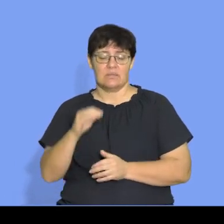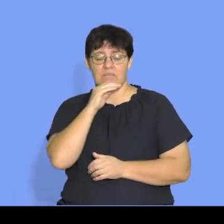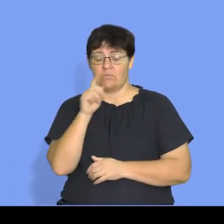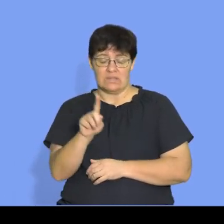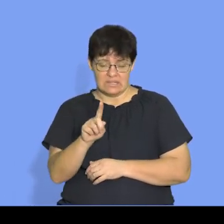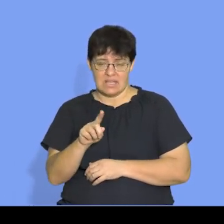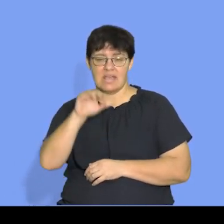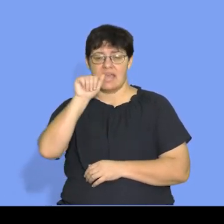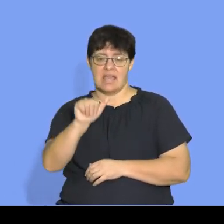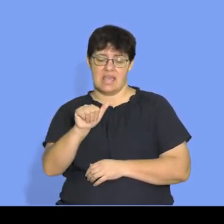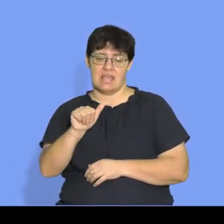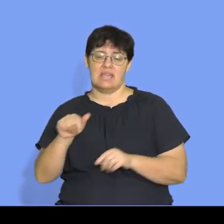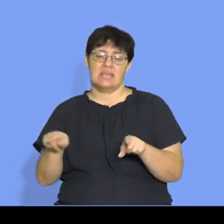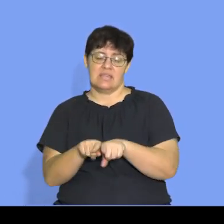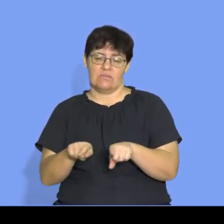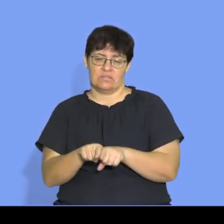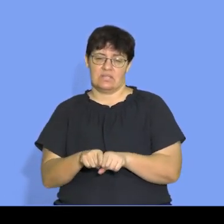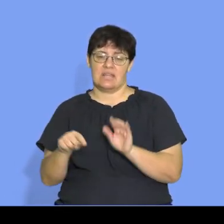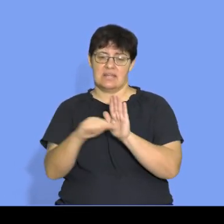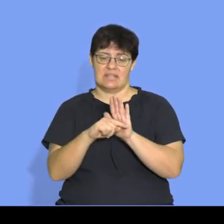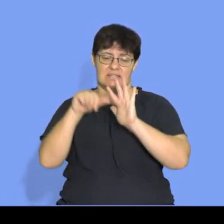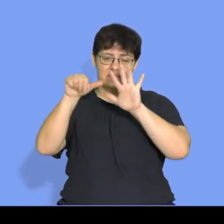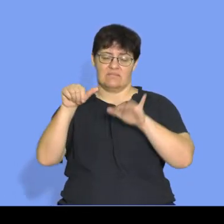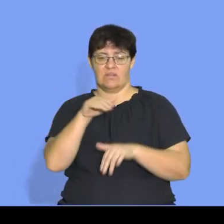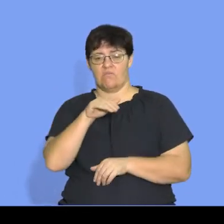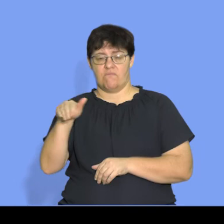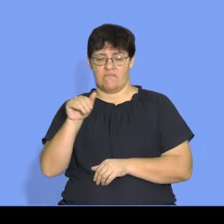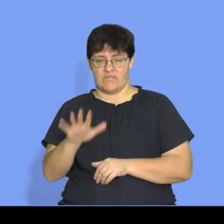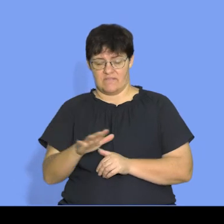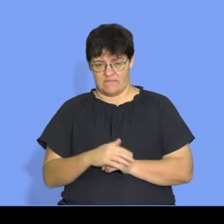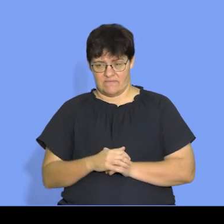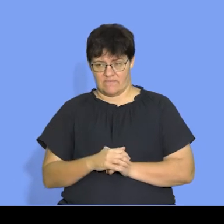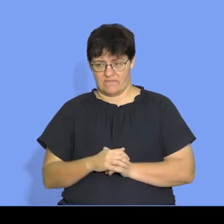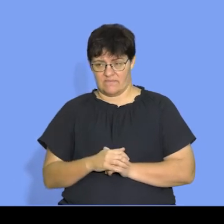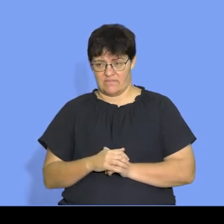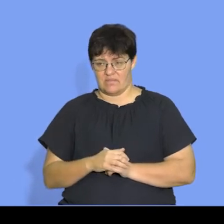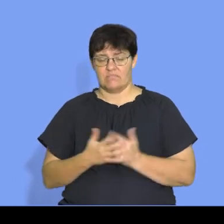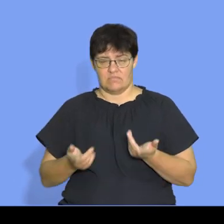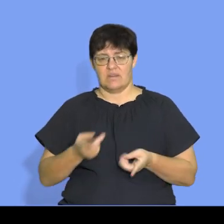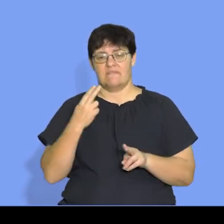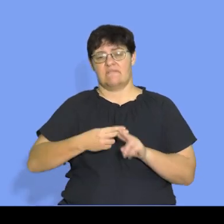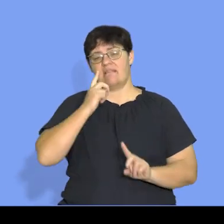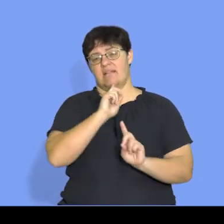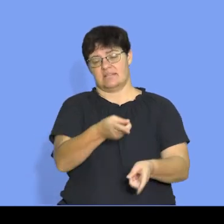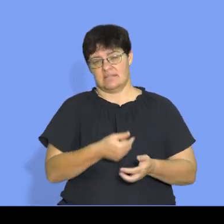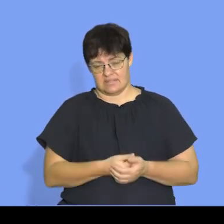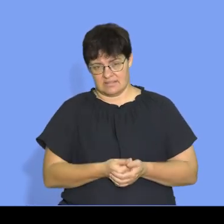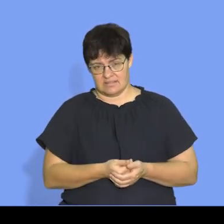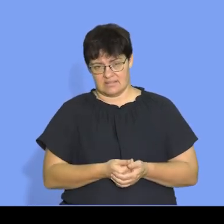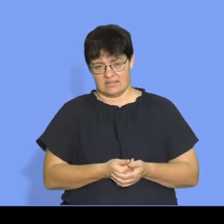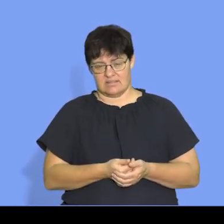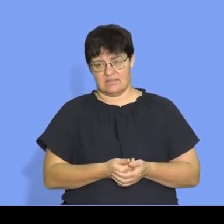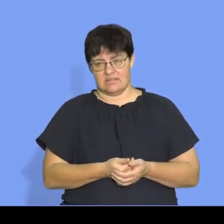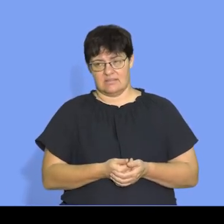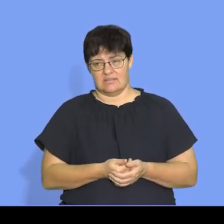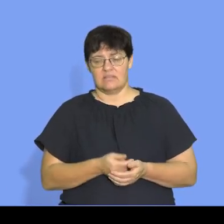a is equals to negative 16 over 5, and that will be the final answer. And then you can always check